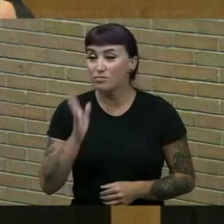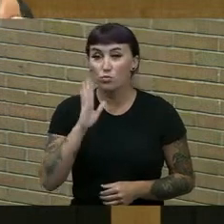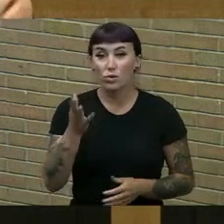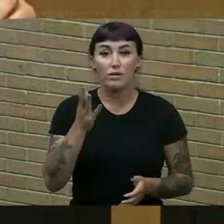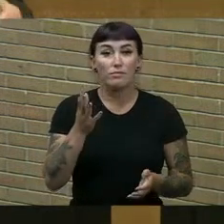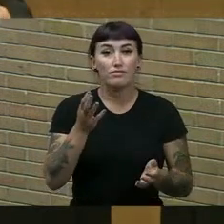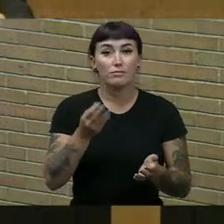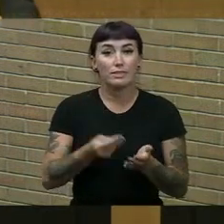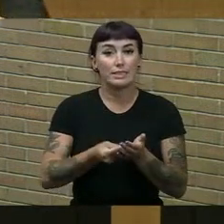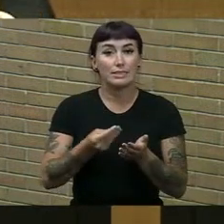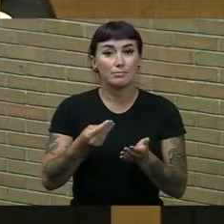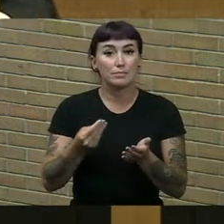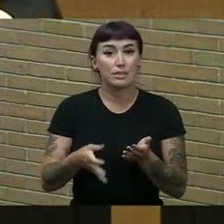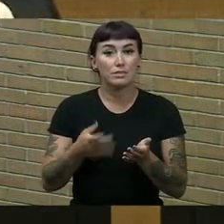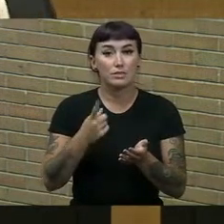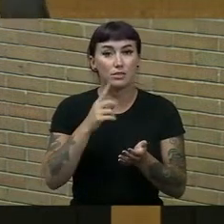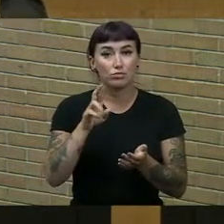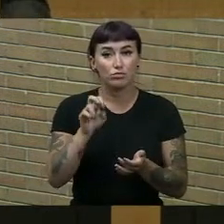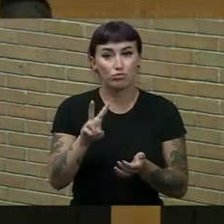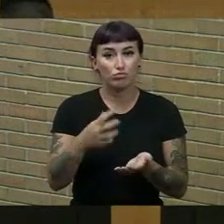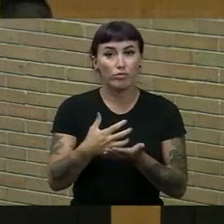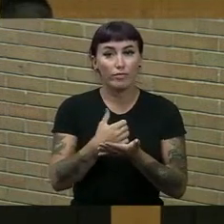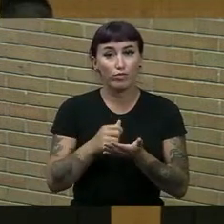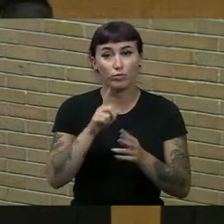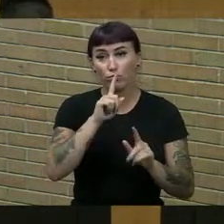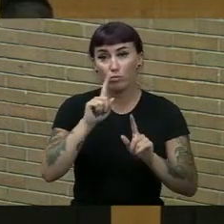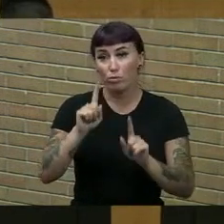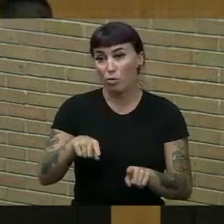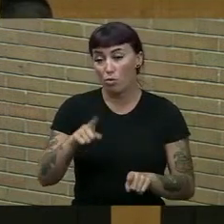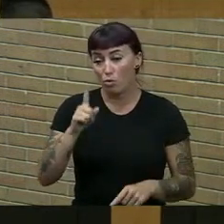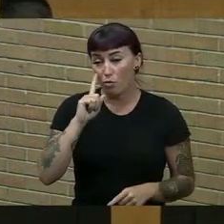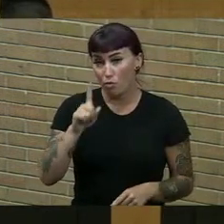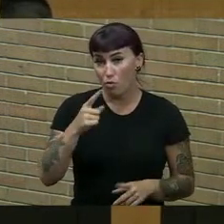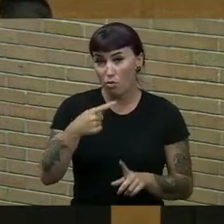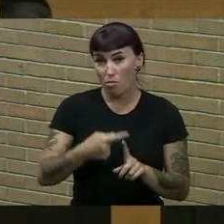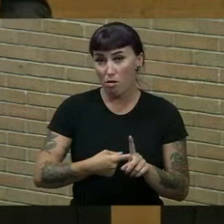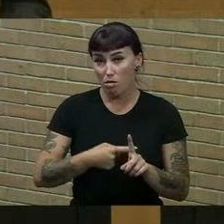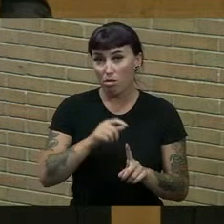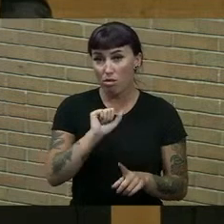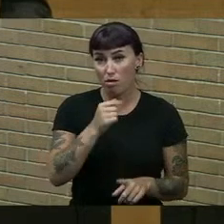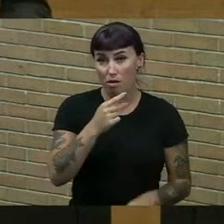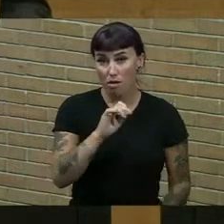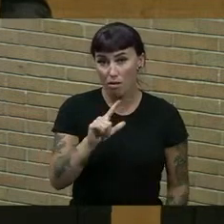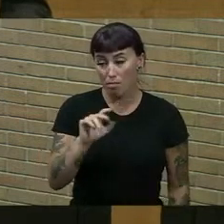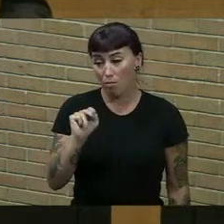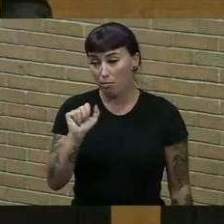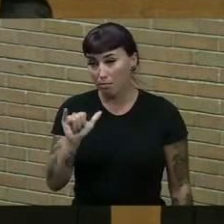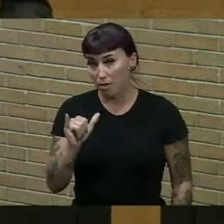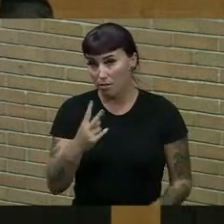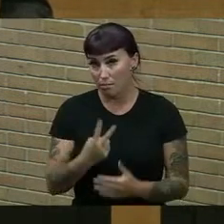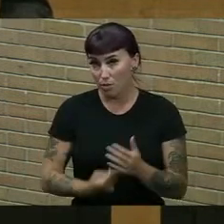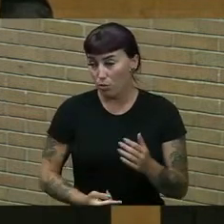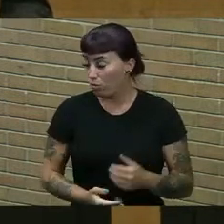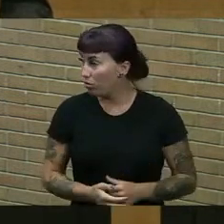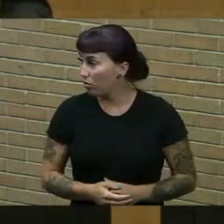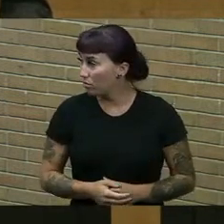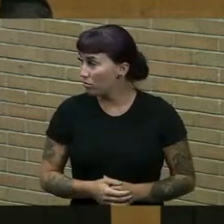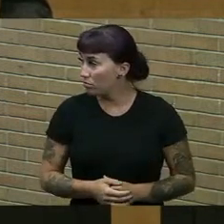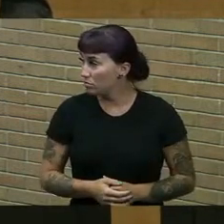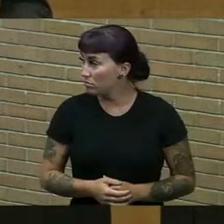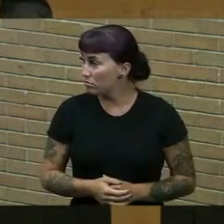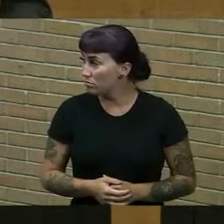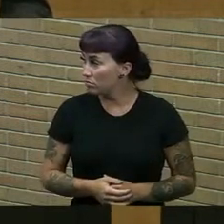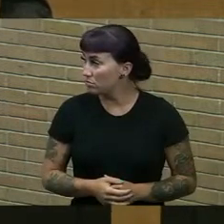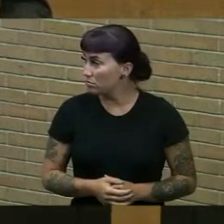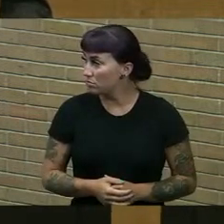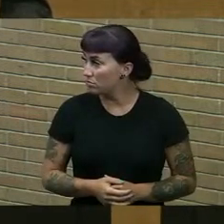expense and revenue reports for the months of both April and May. Of course,